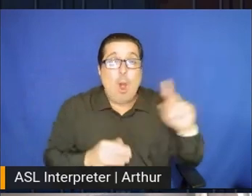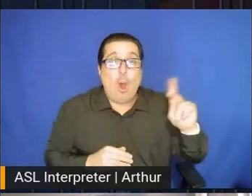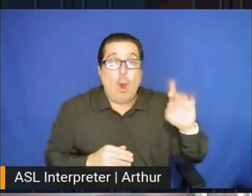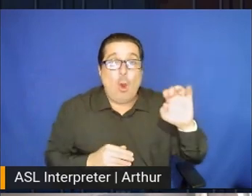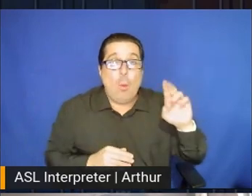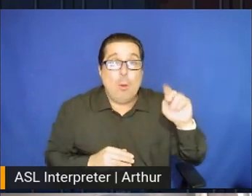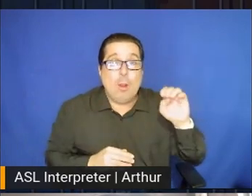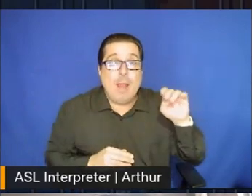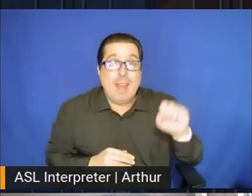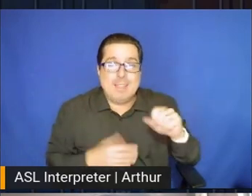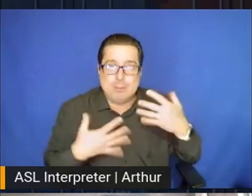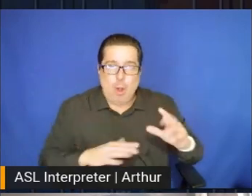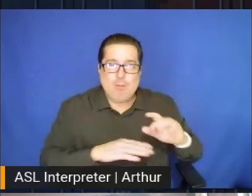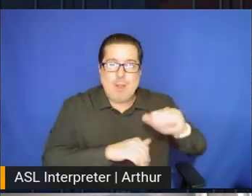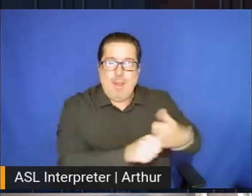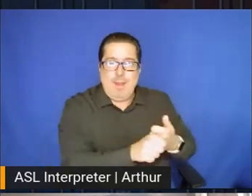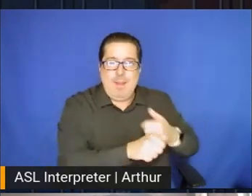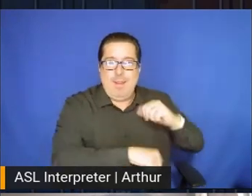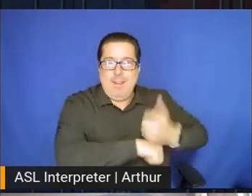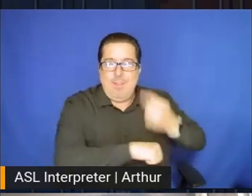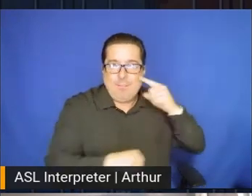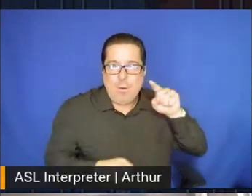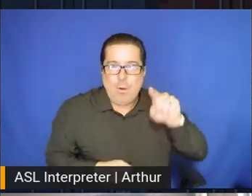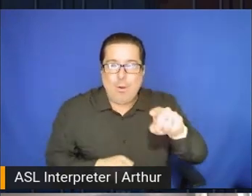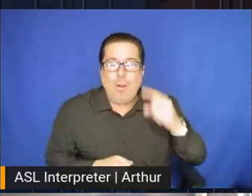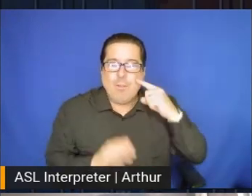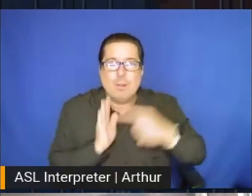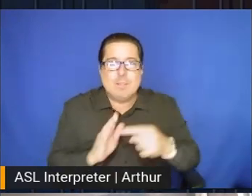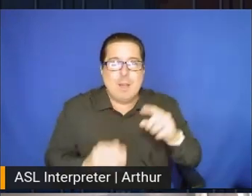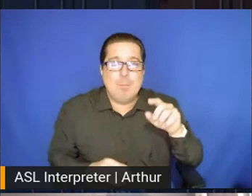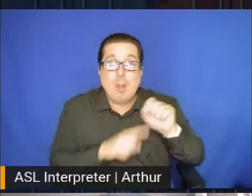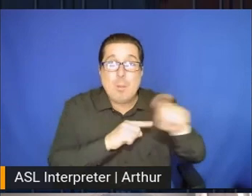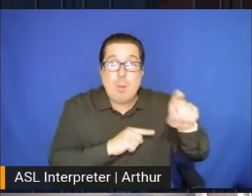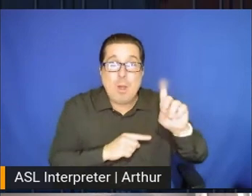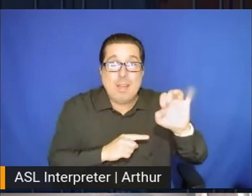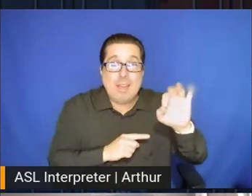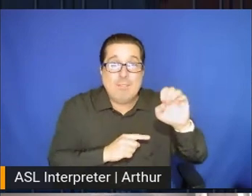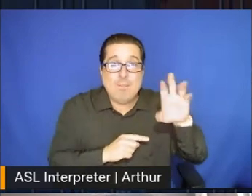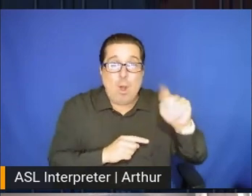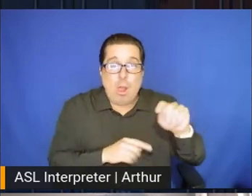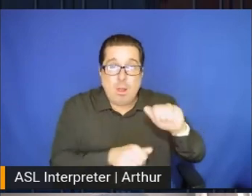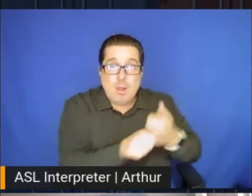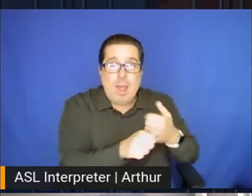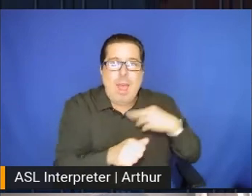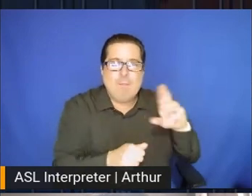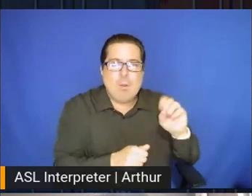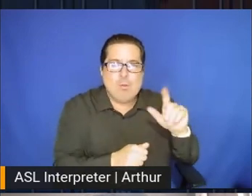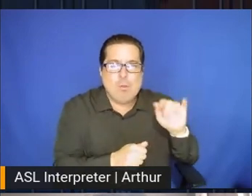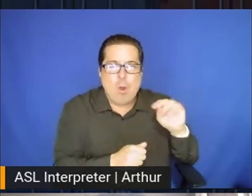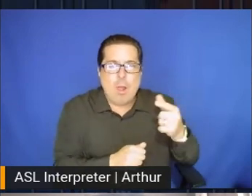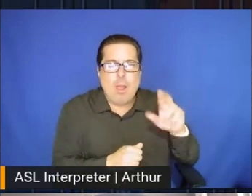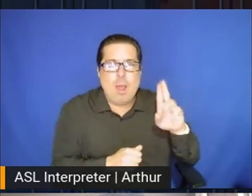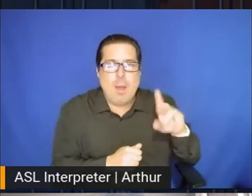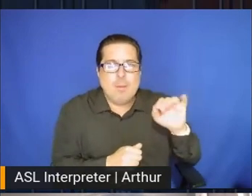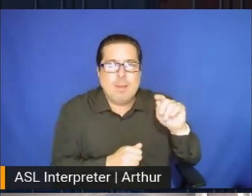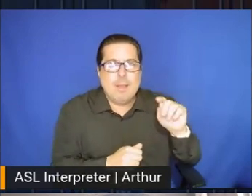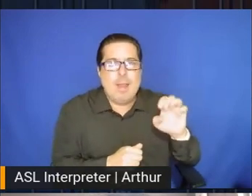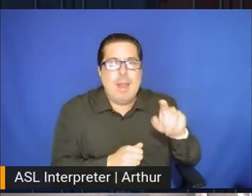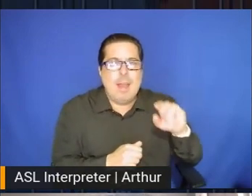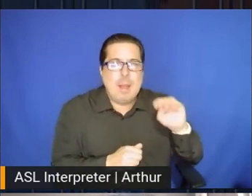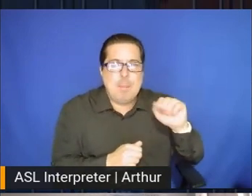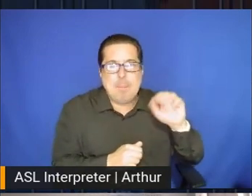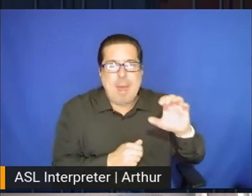For example, a deployment has a default upgrade strategy of a rolling update with a max surge of 25%,